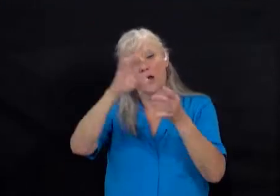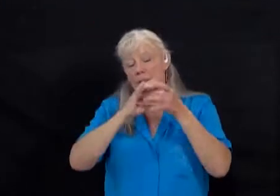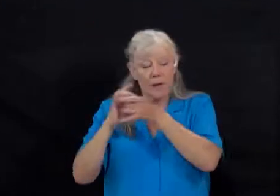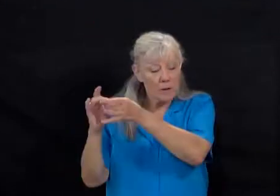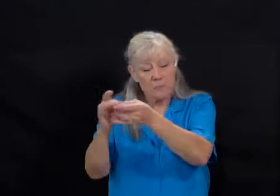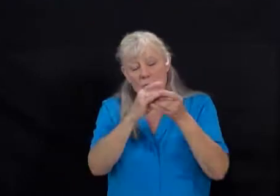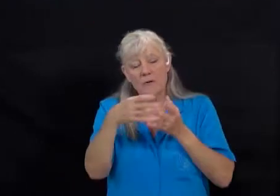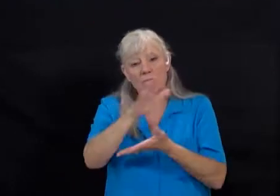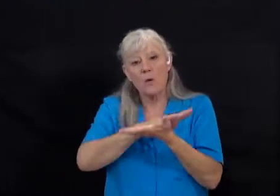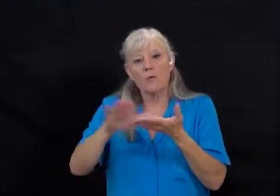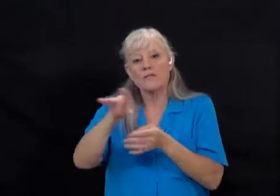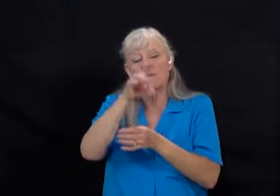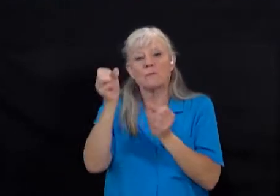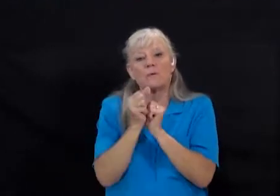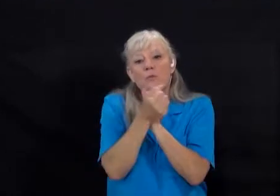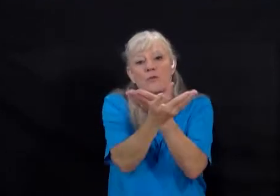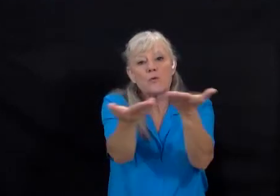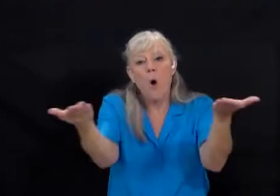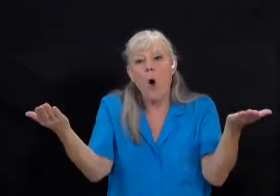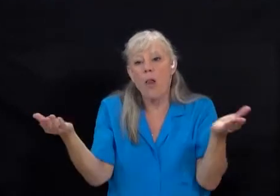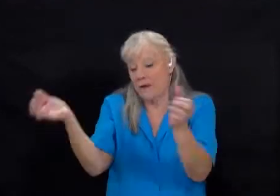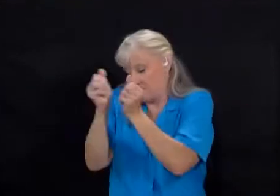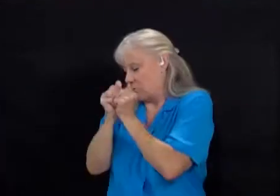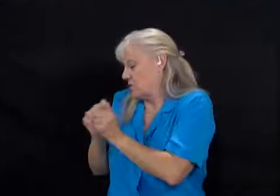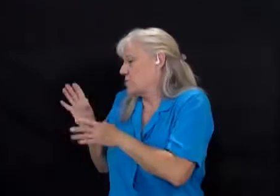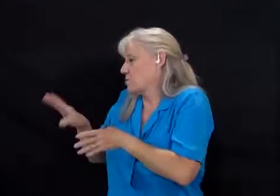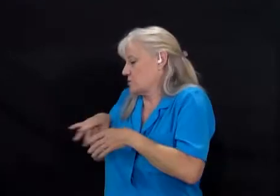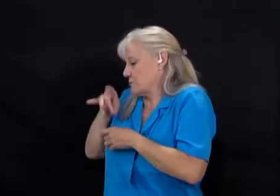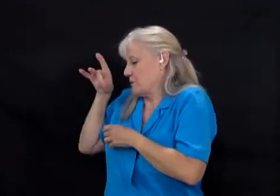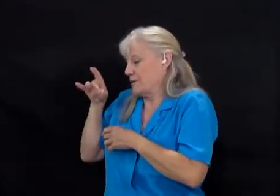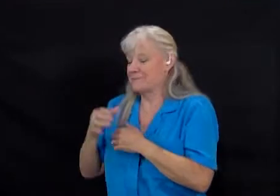communion of the Holy Spirit be with you all.